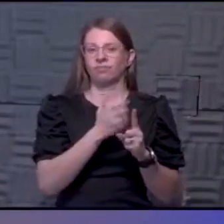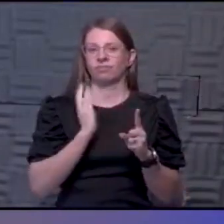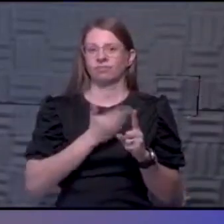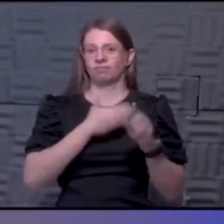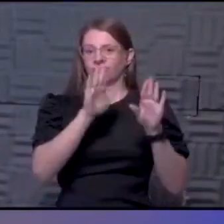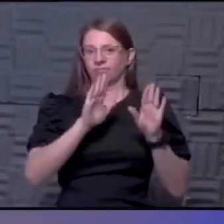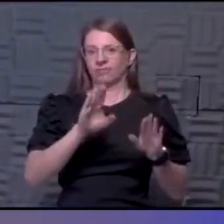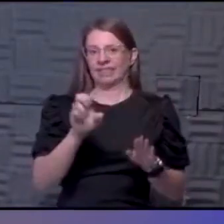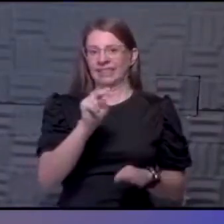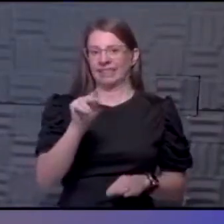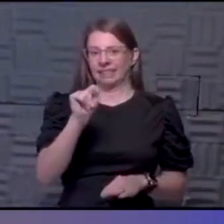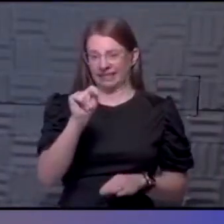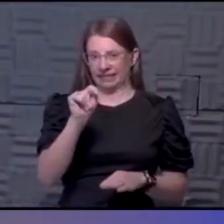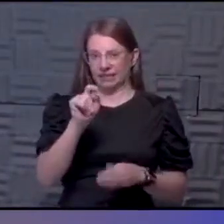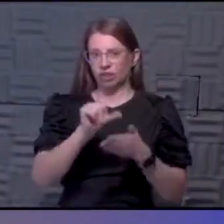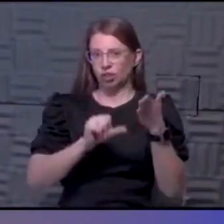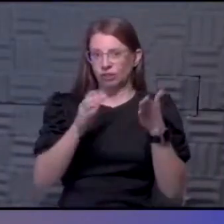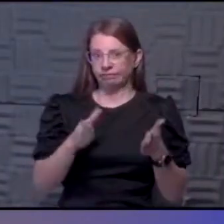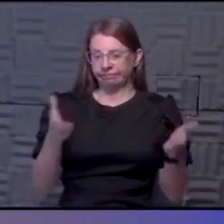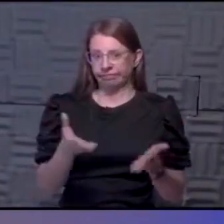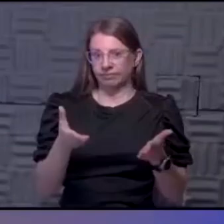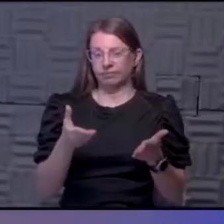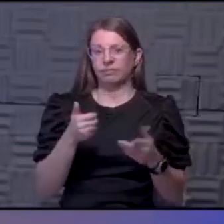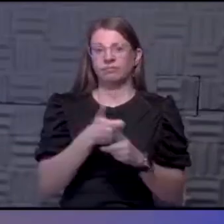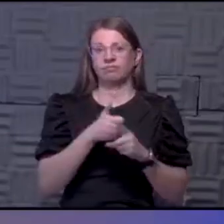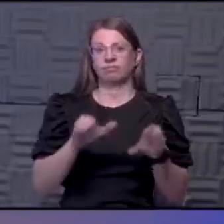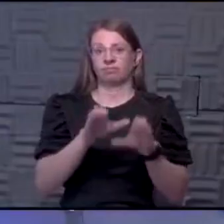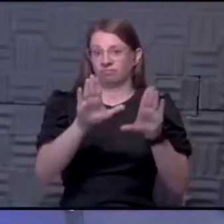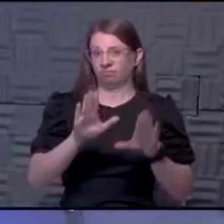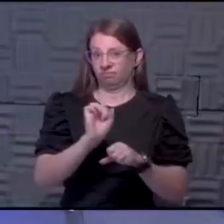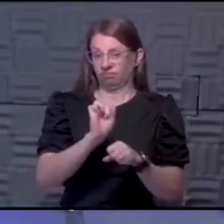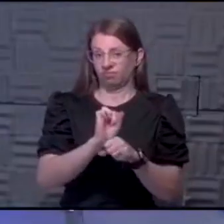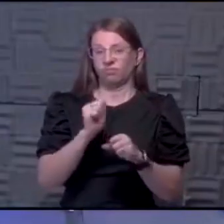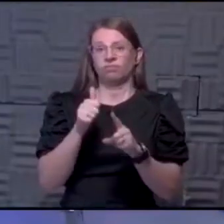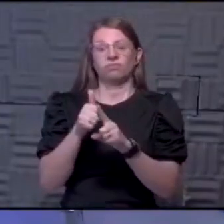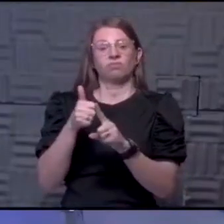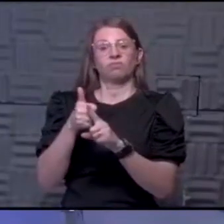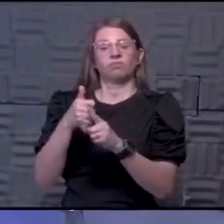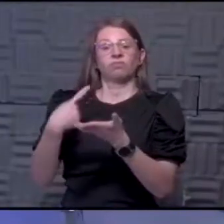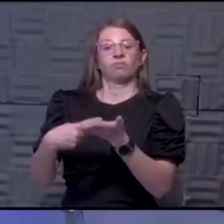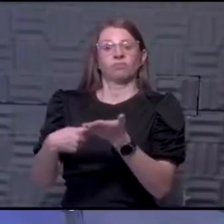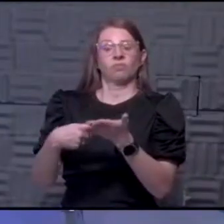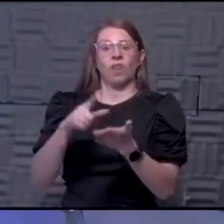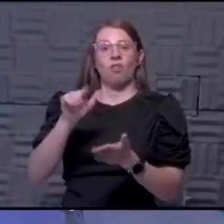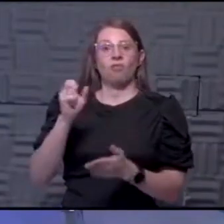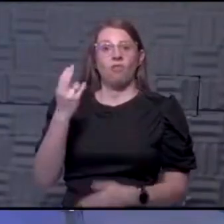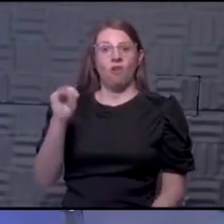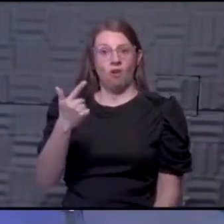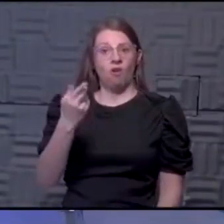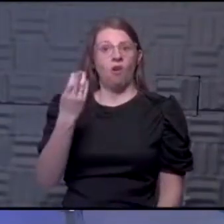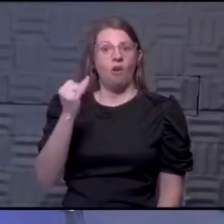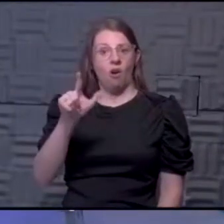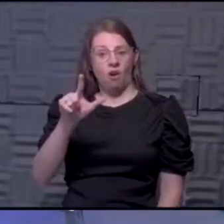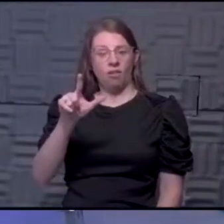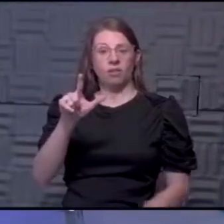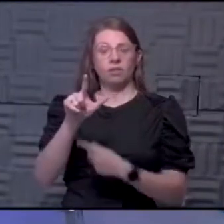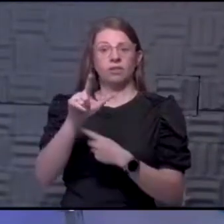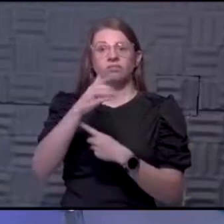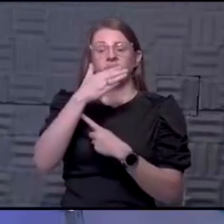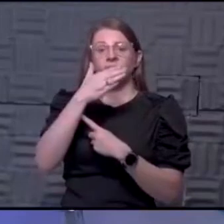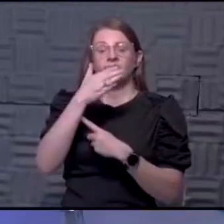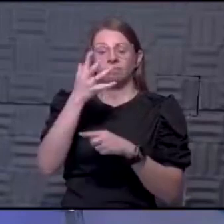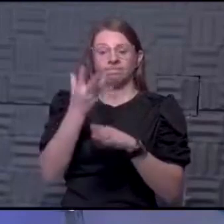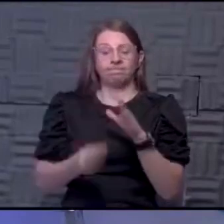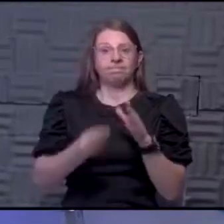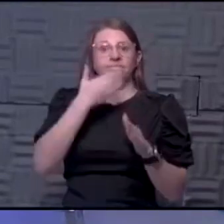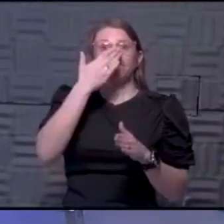ENT surgeons here and does a great job. And she's going to talk a little bit with us about long haul and the loss of sense of